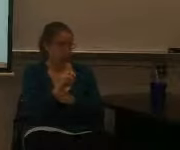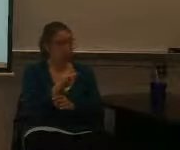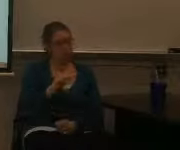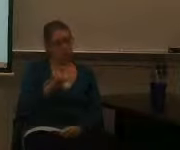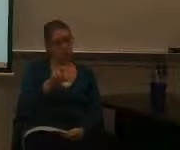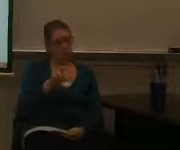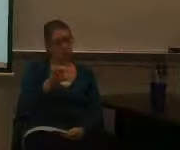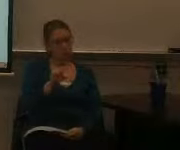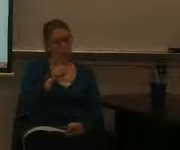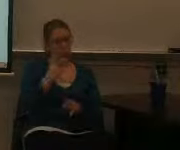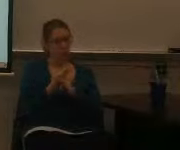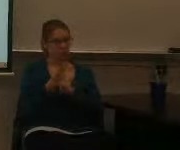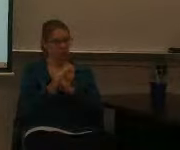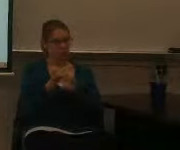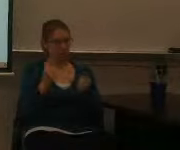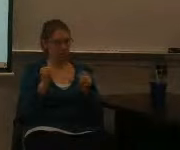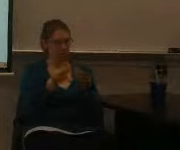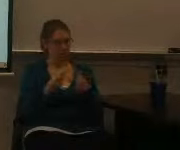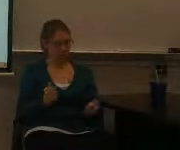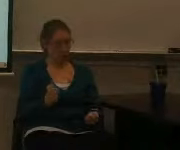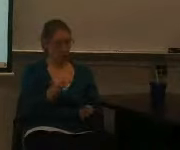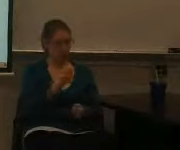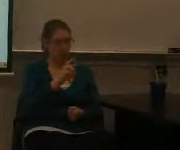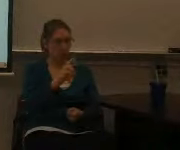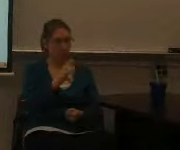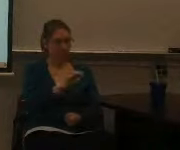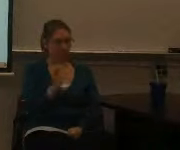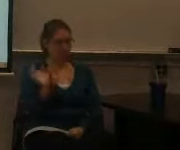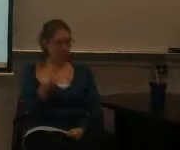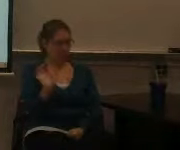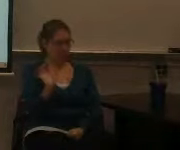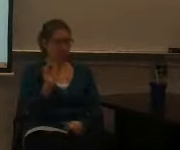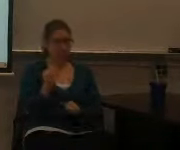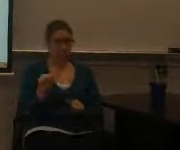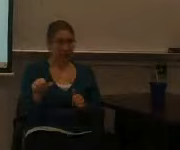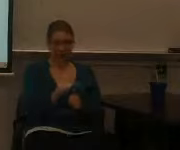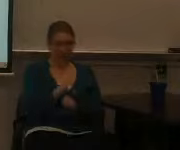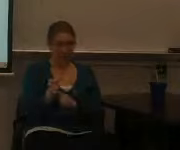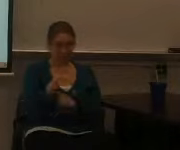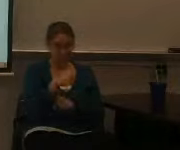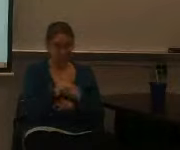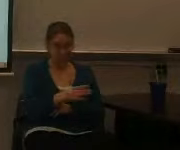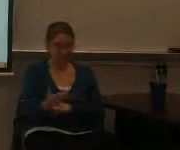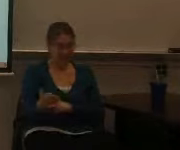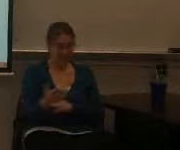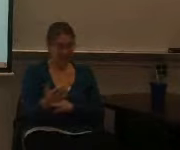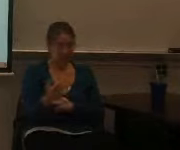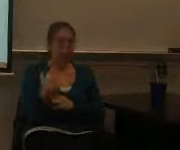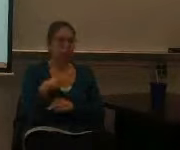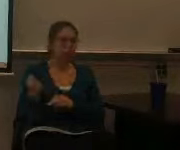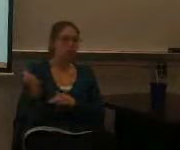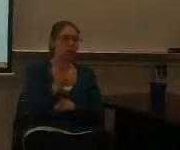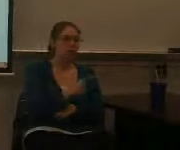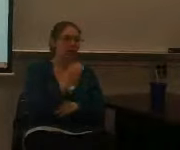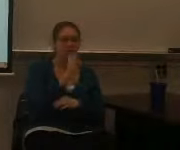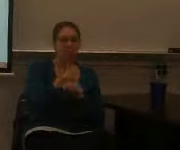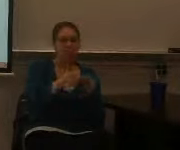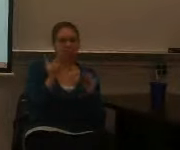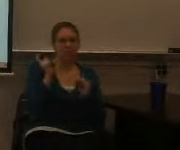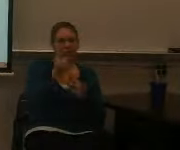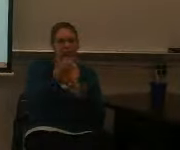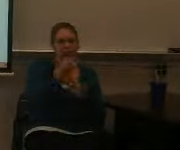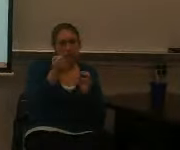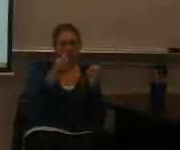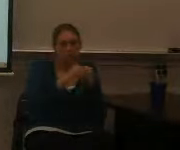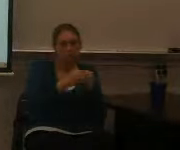dissolved organic carbon up as well. And so it could be any of those things. And we'll come back and touch on this a little